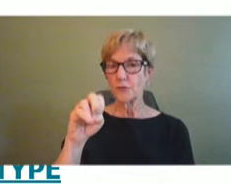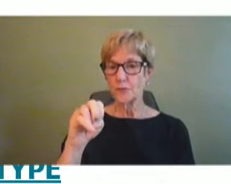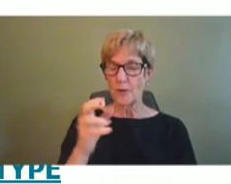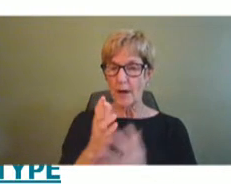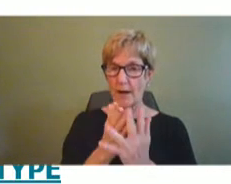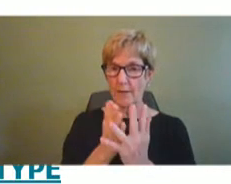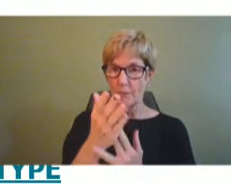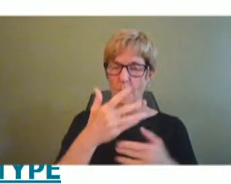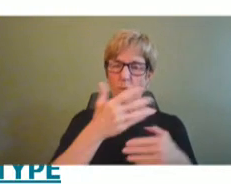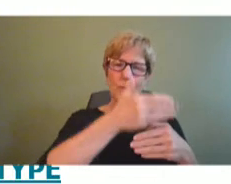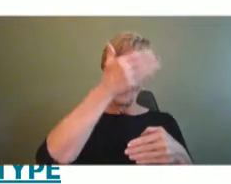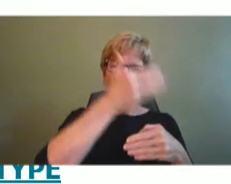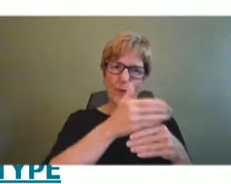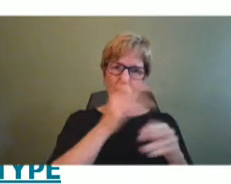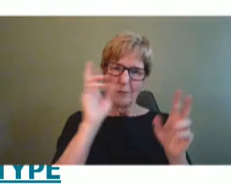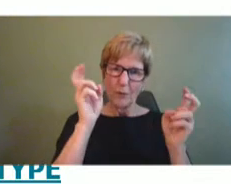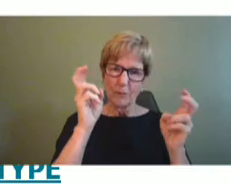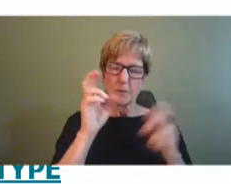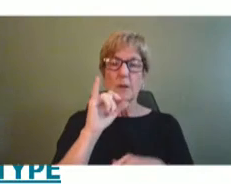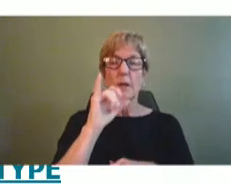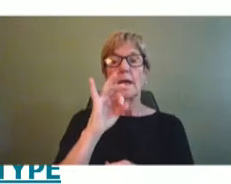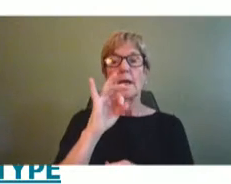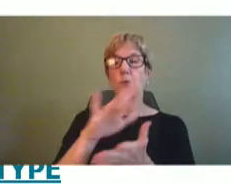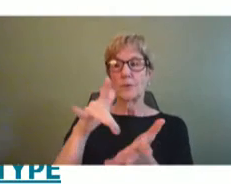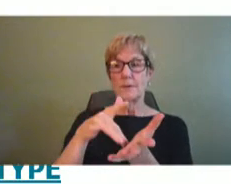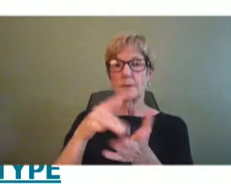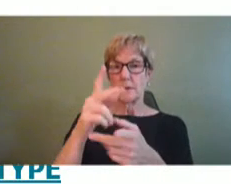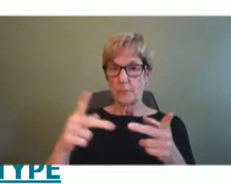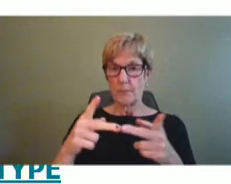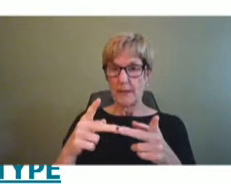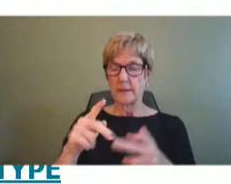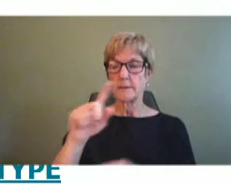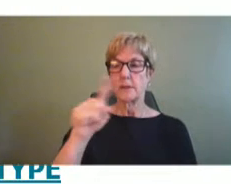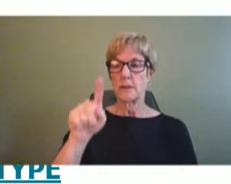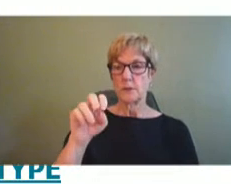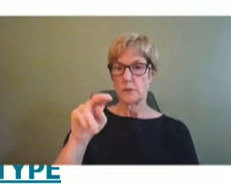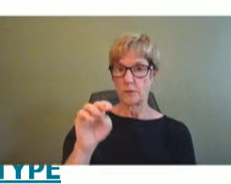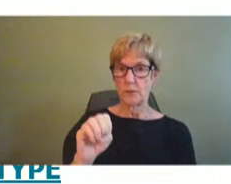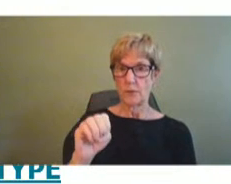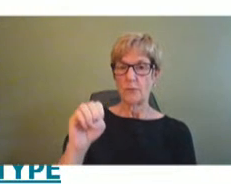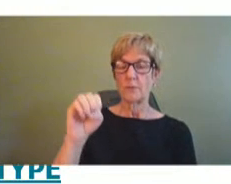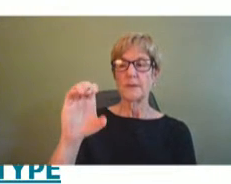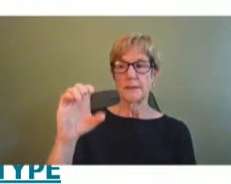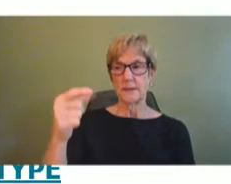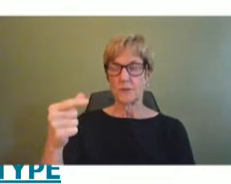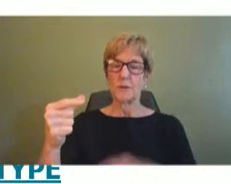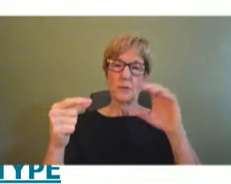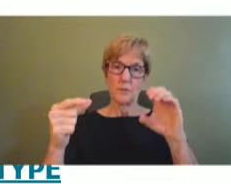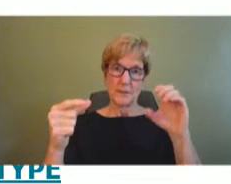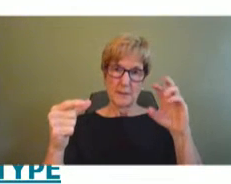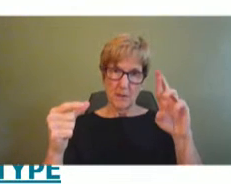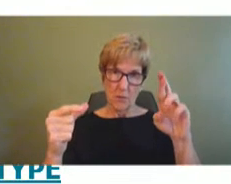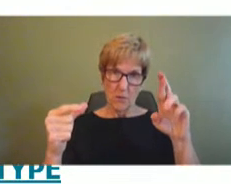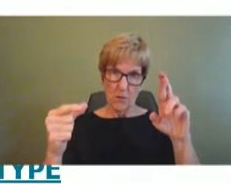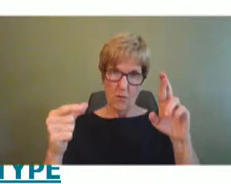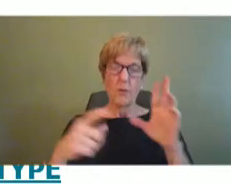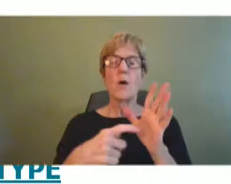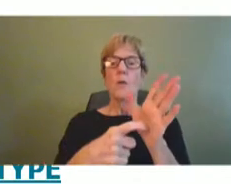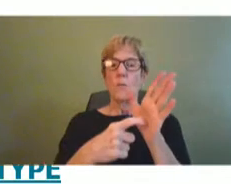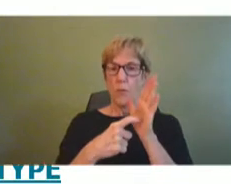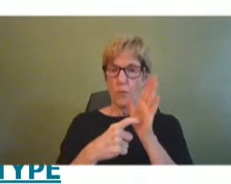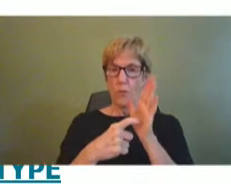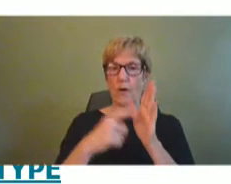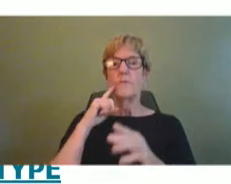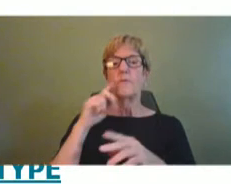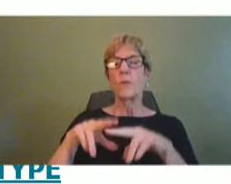a use if you are in a center's Place type and zoned CG or CR that you would be required to get a conditional